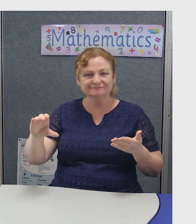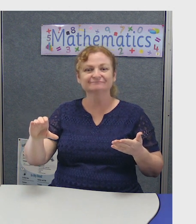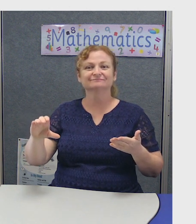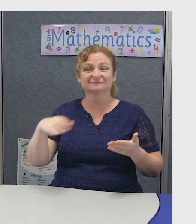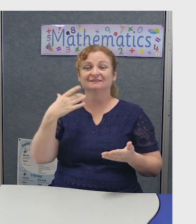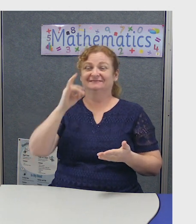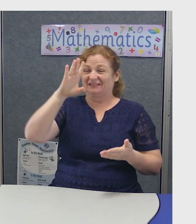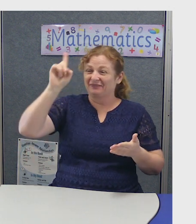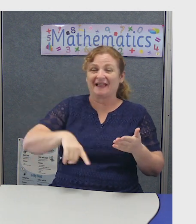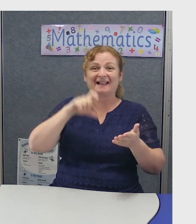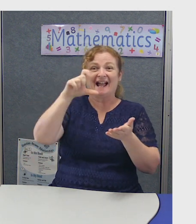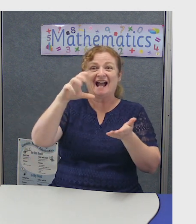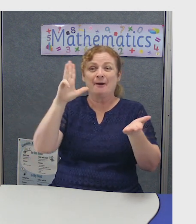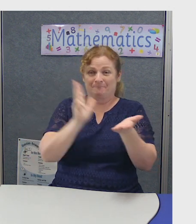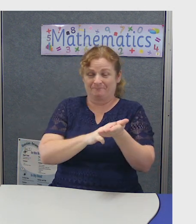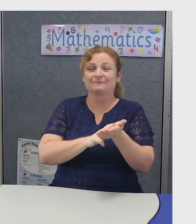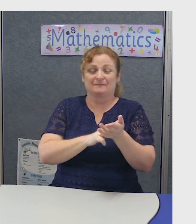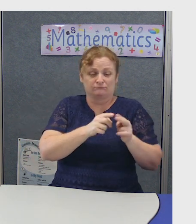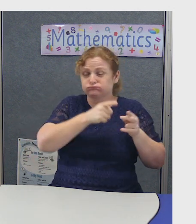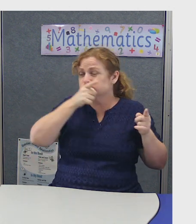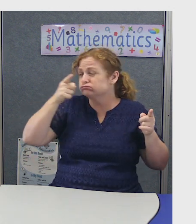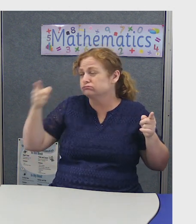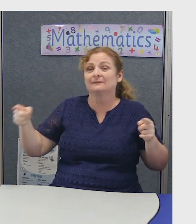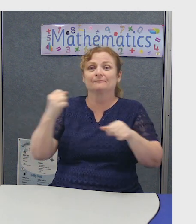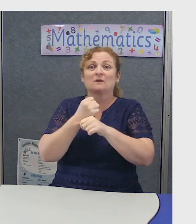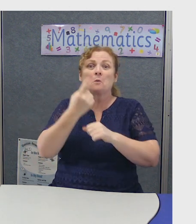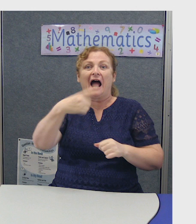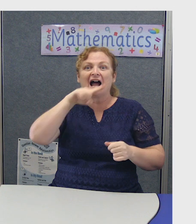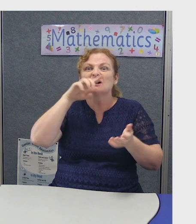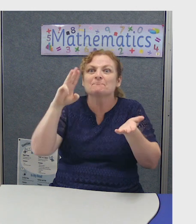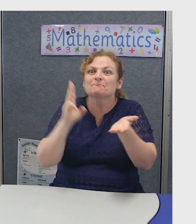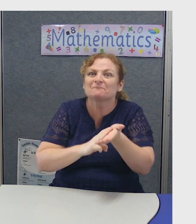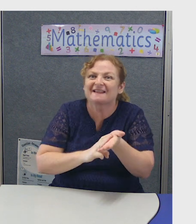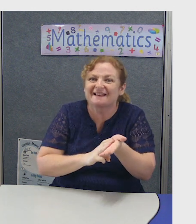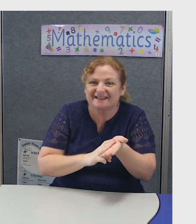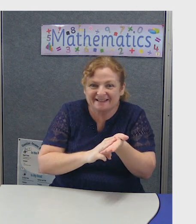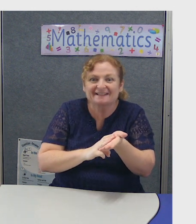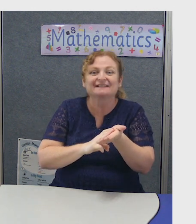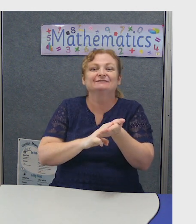10,000 is how many centimetres there are in 100 metres.